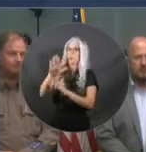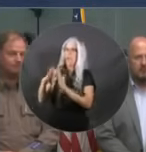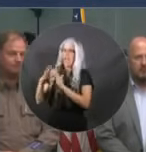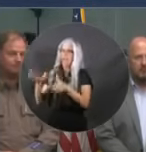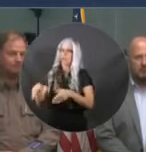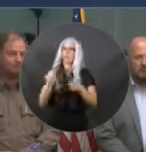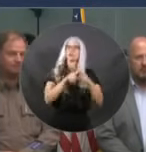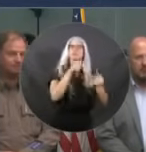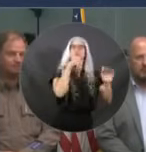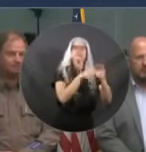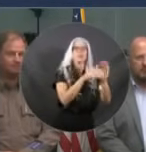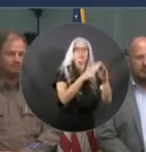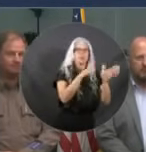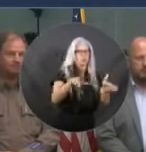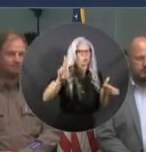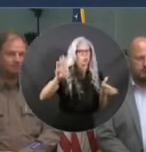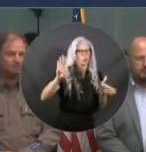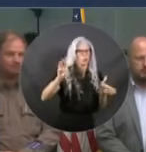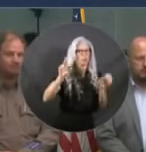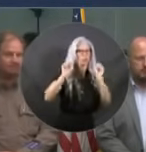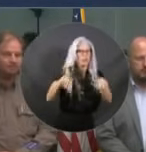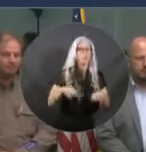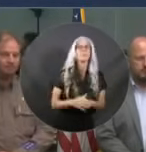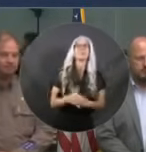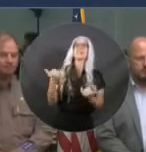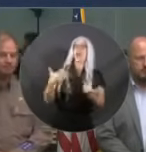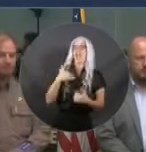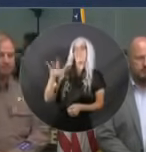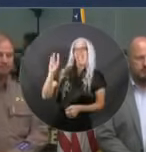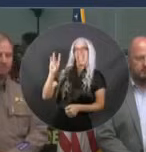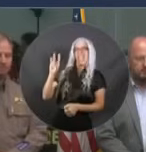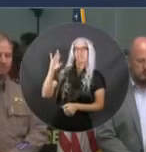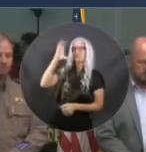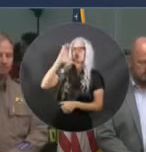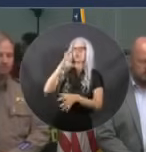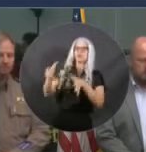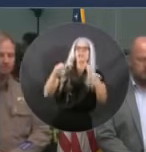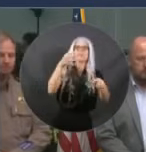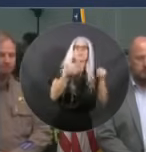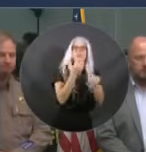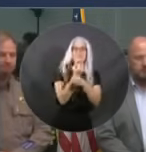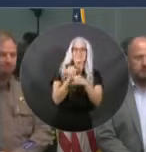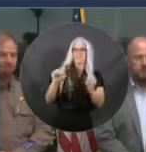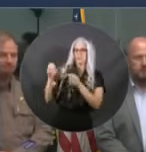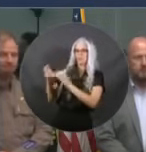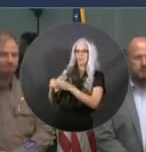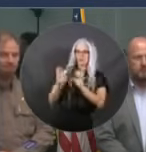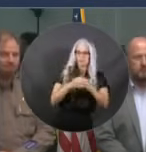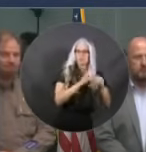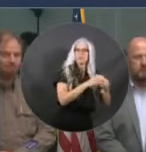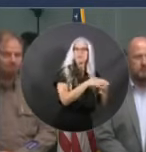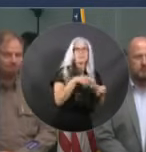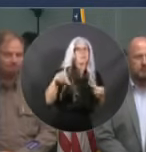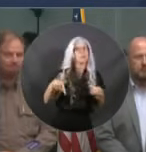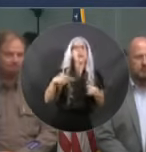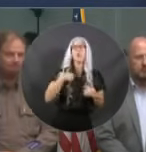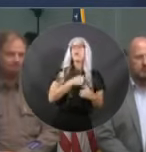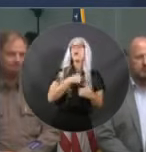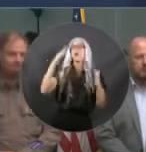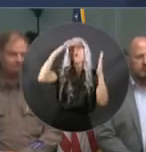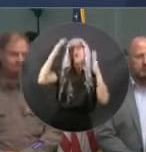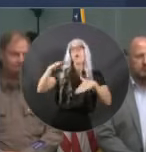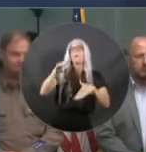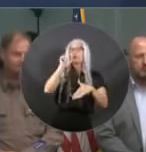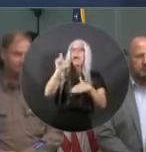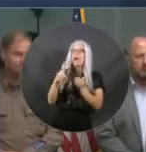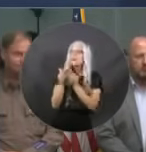almost 600 personnel ready to deploy to help with search and rescue efforts. Hopefully that's not necessary. Hopefully everyone heeded the warnings, and